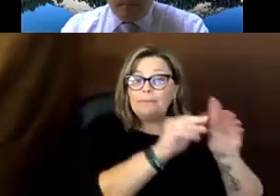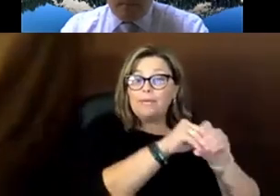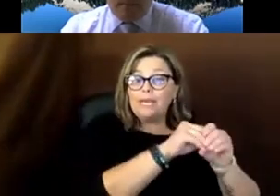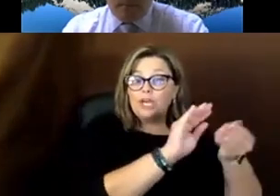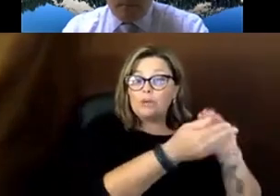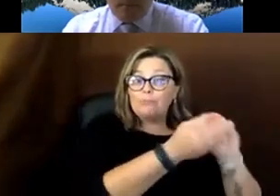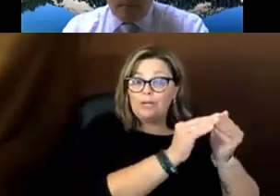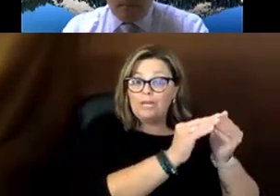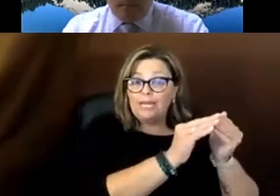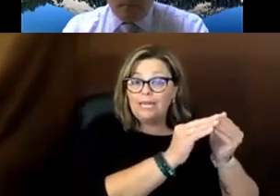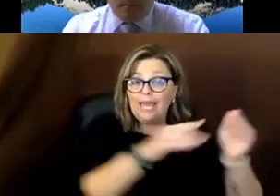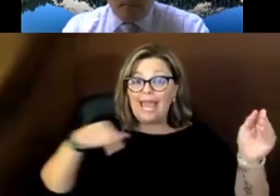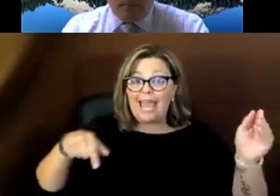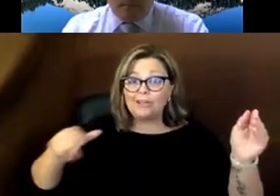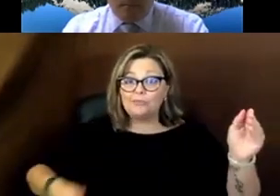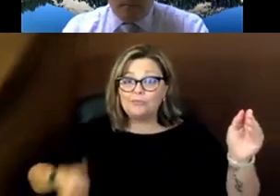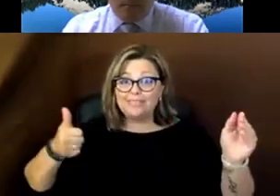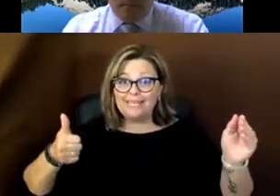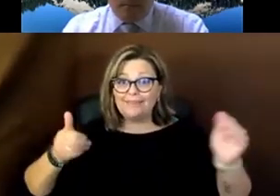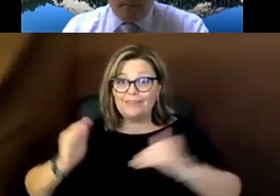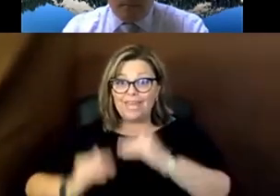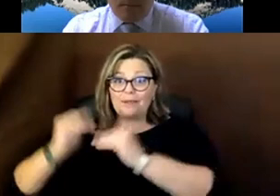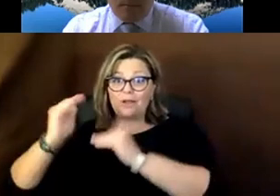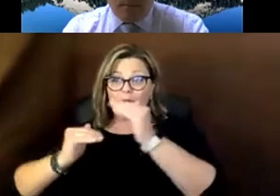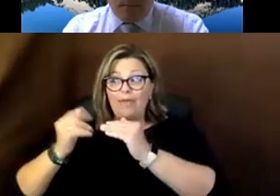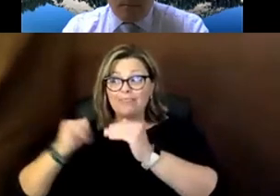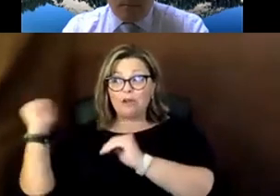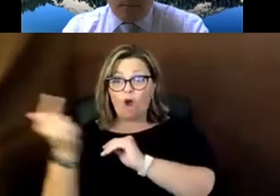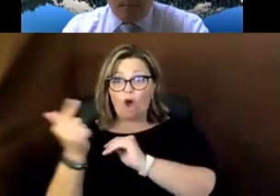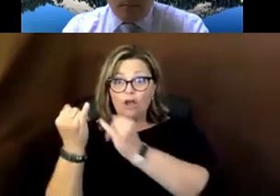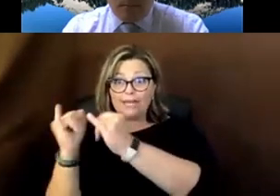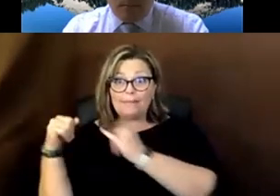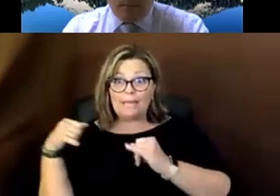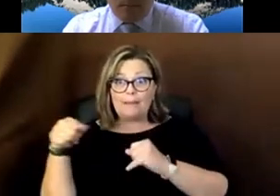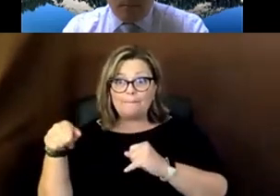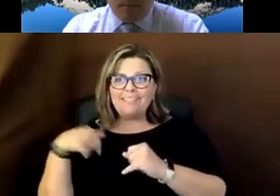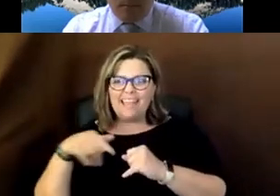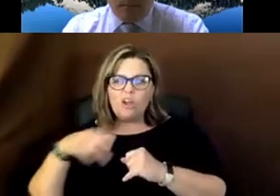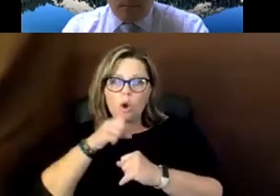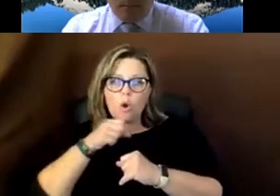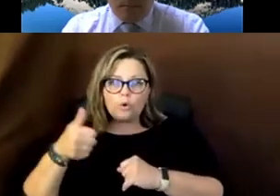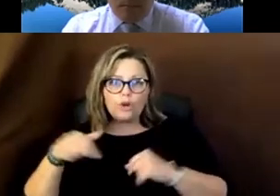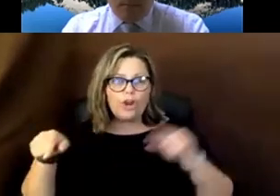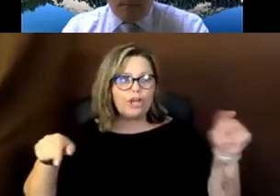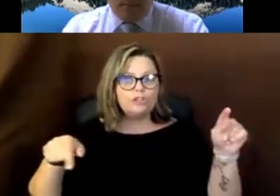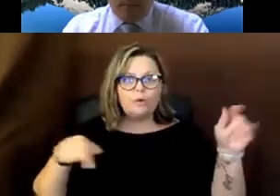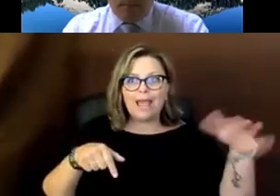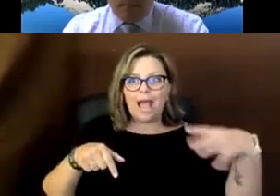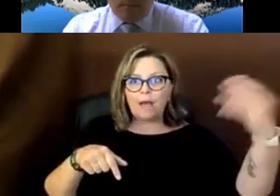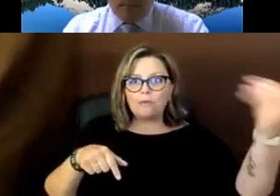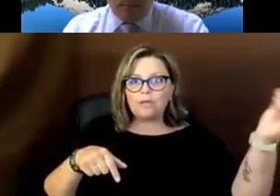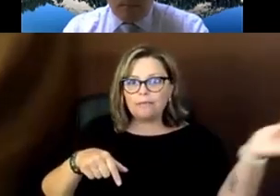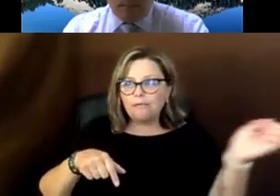complex that has, they're all independent, but that community is aging. So now you can